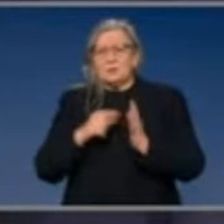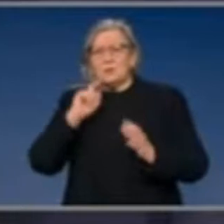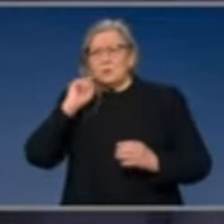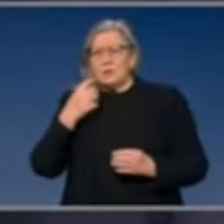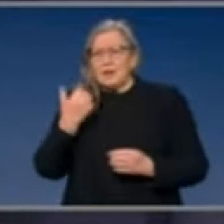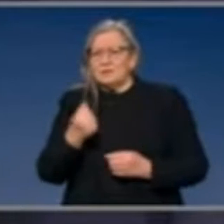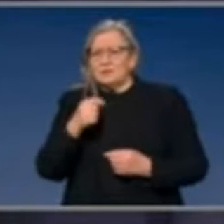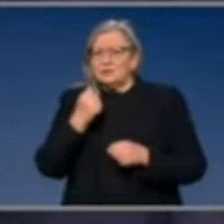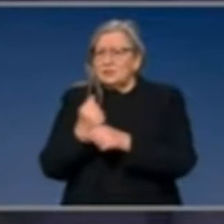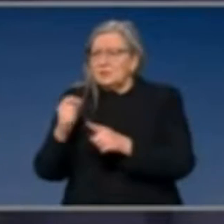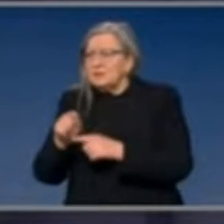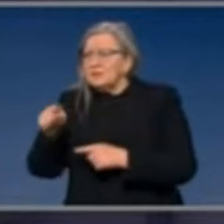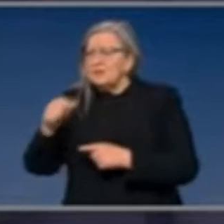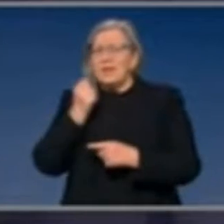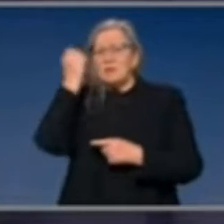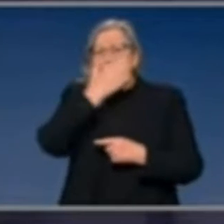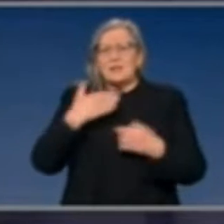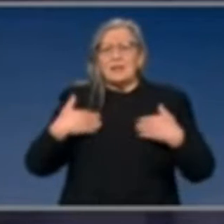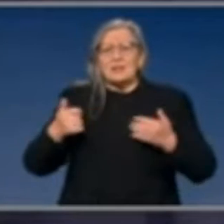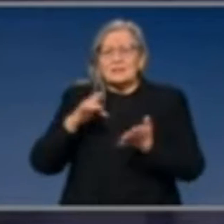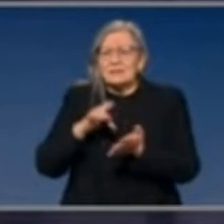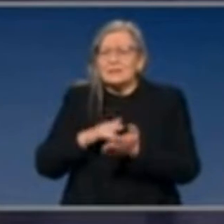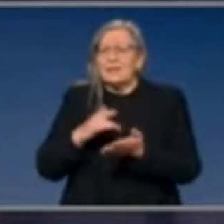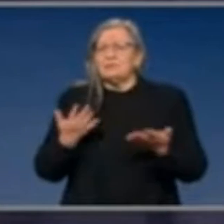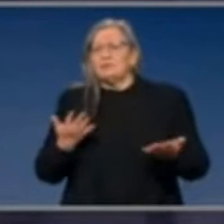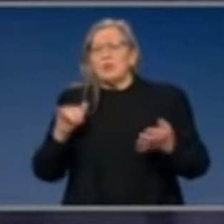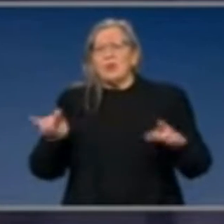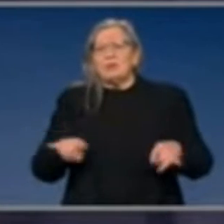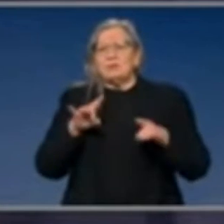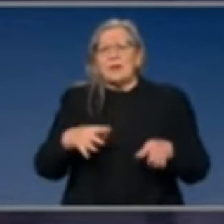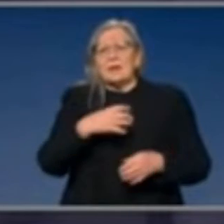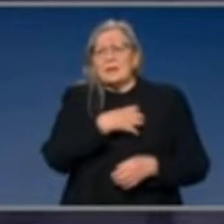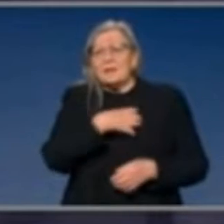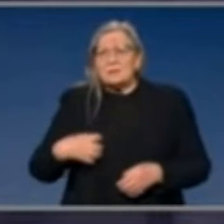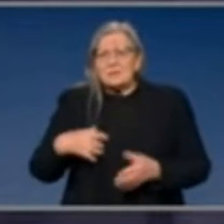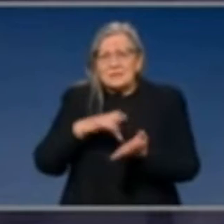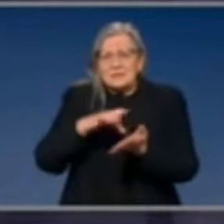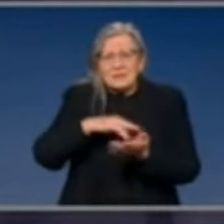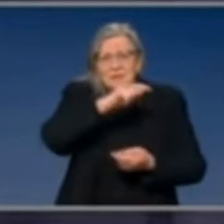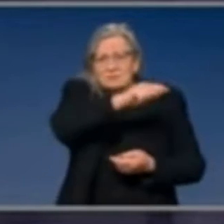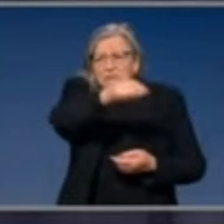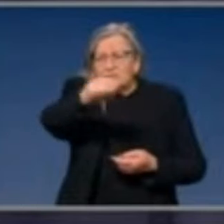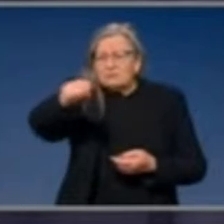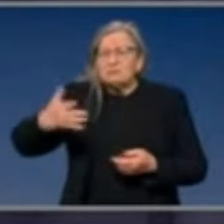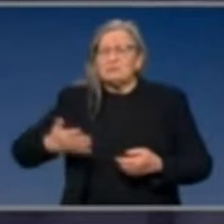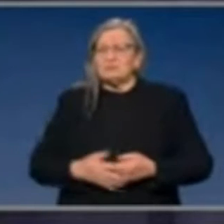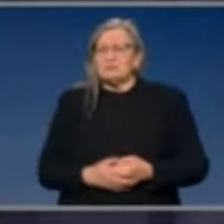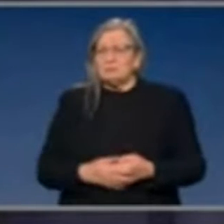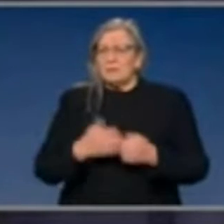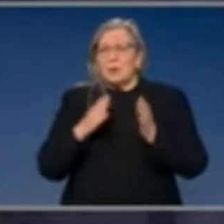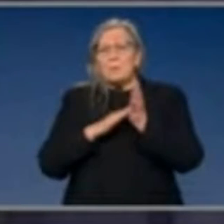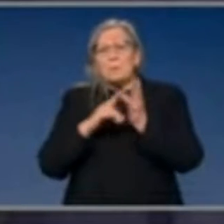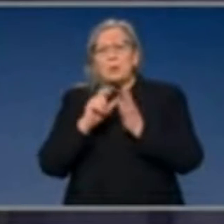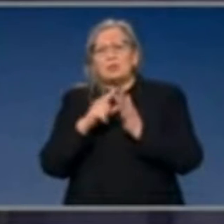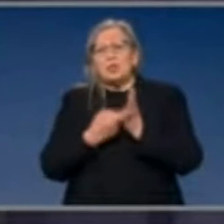Aboriginal community-controlled health organisations, Commonwealth vaccination clinics, Moderna through the